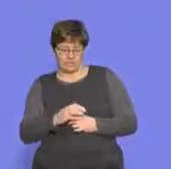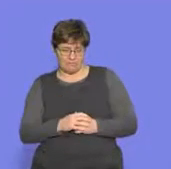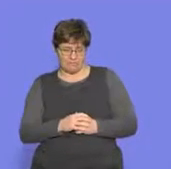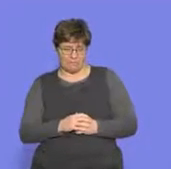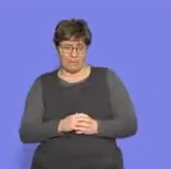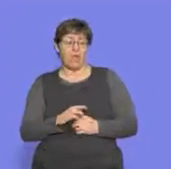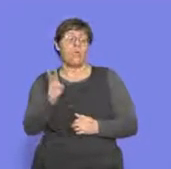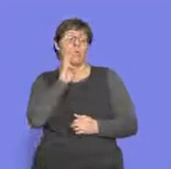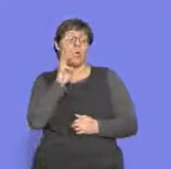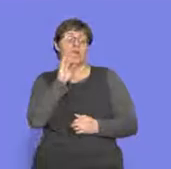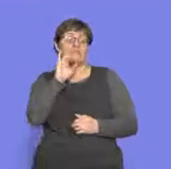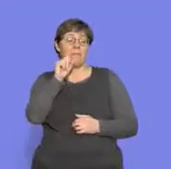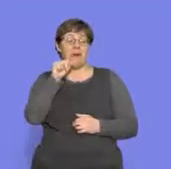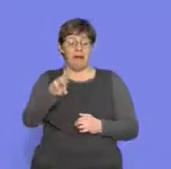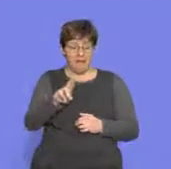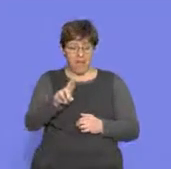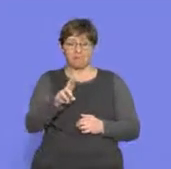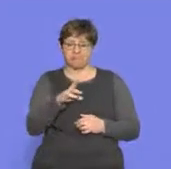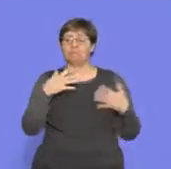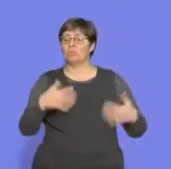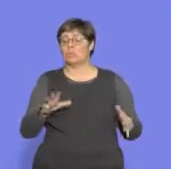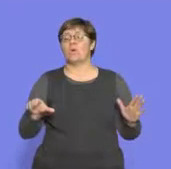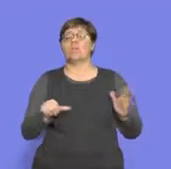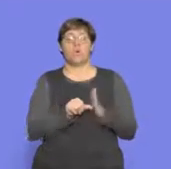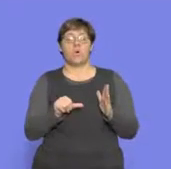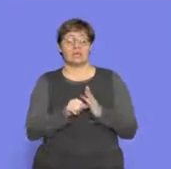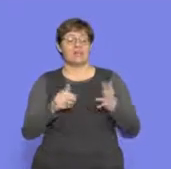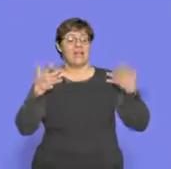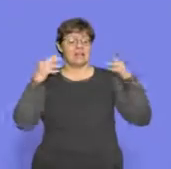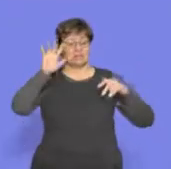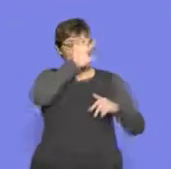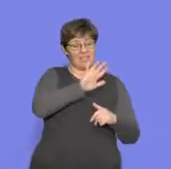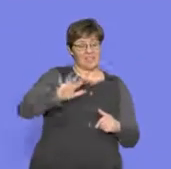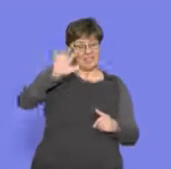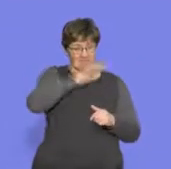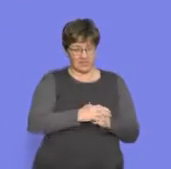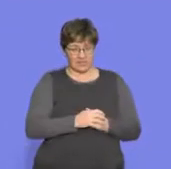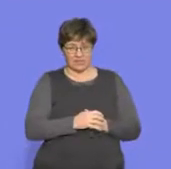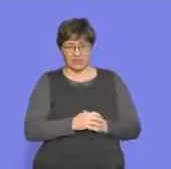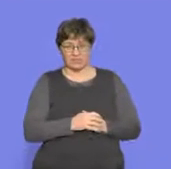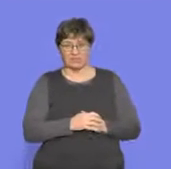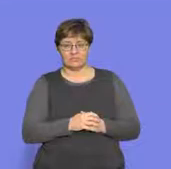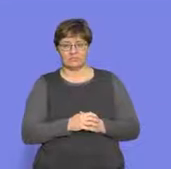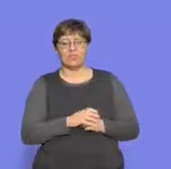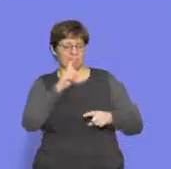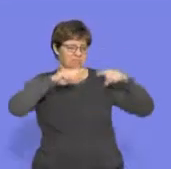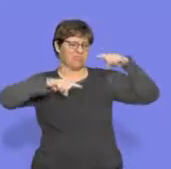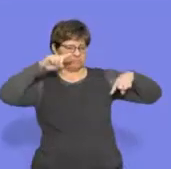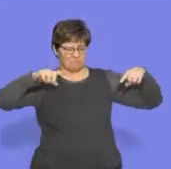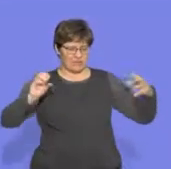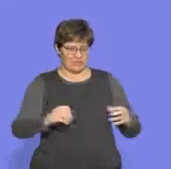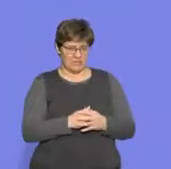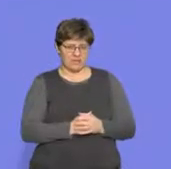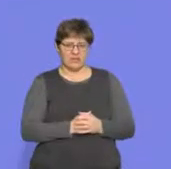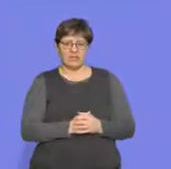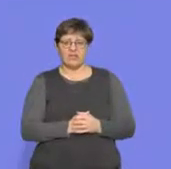We know that water vapor also plays an important part of our atmosphere, and that concentration may vary. We